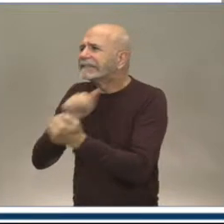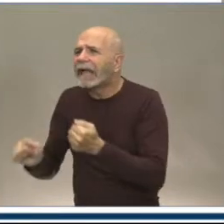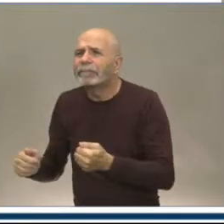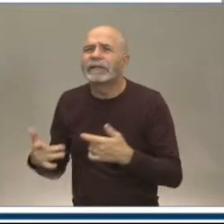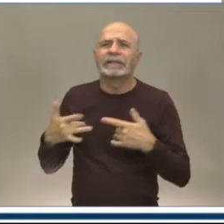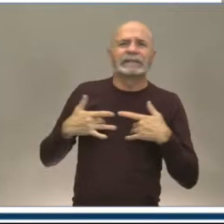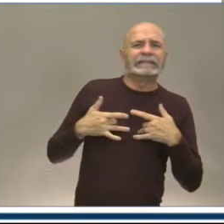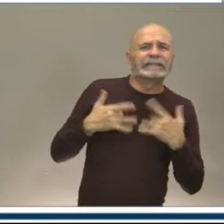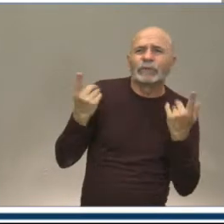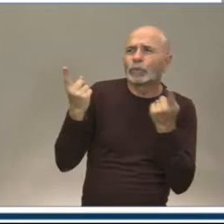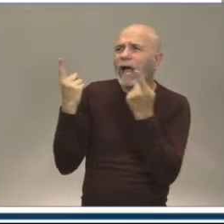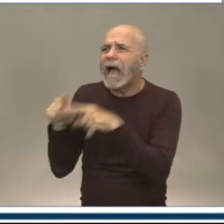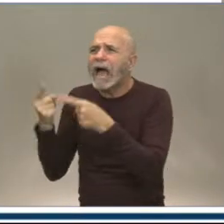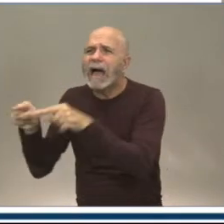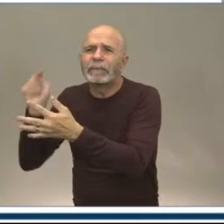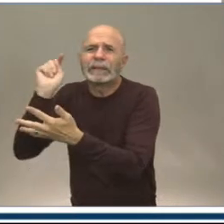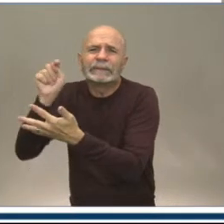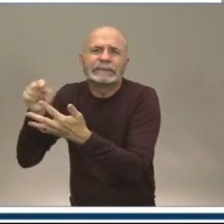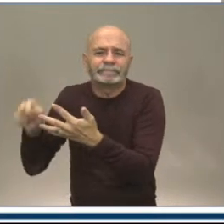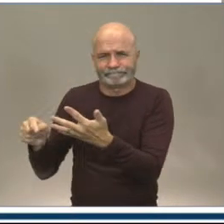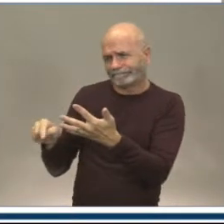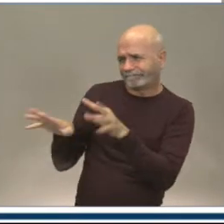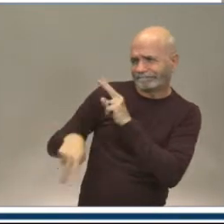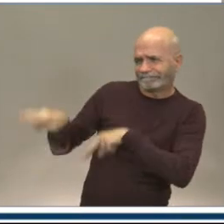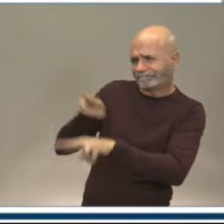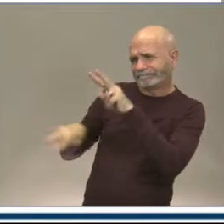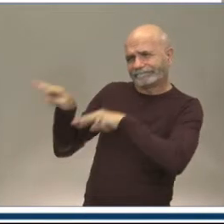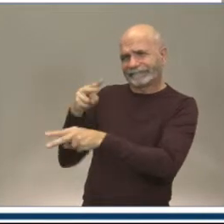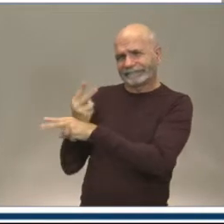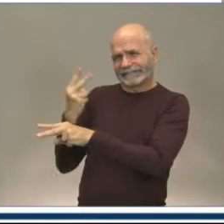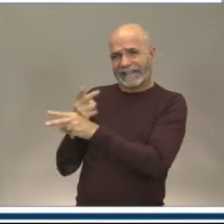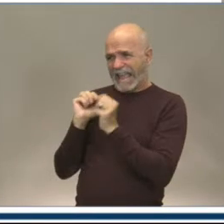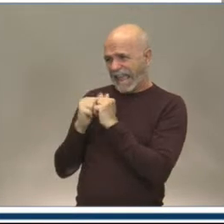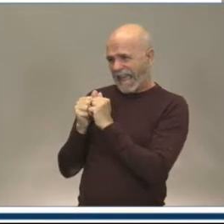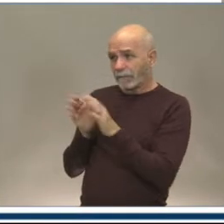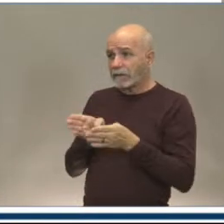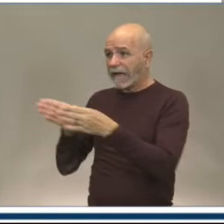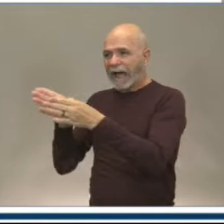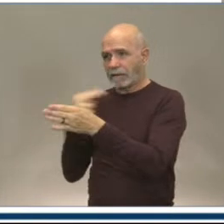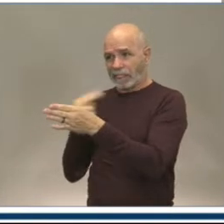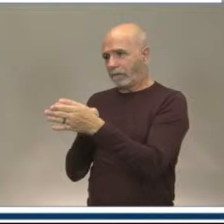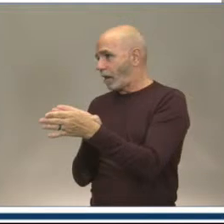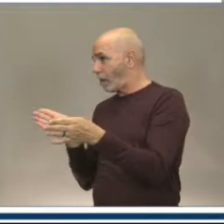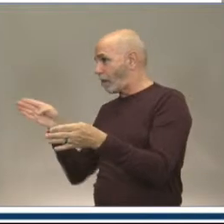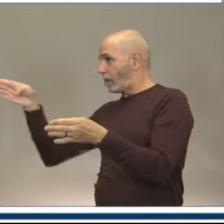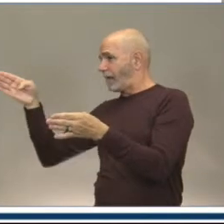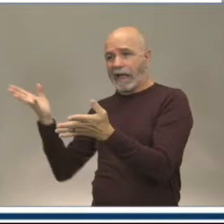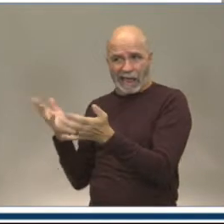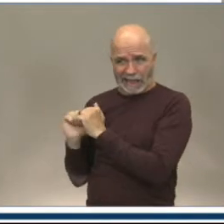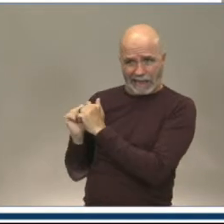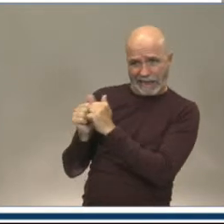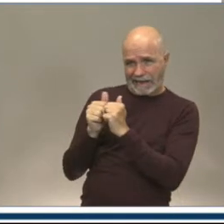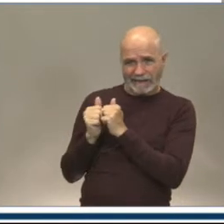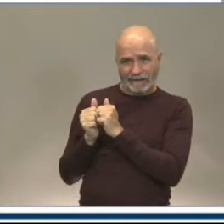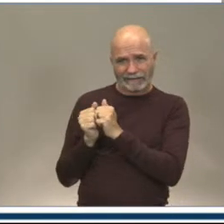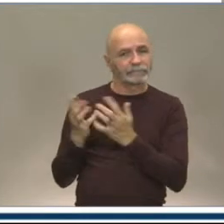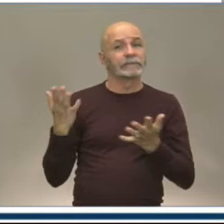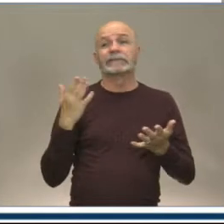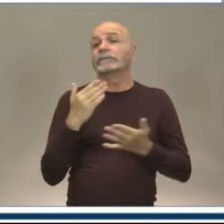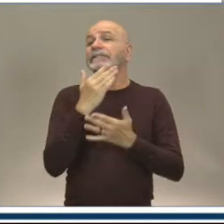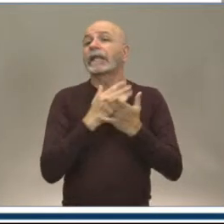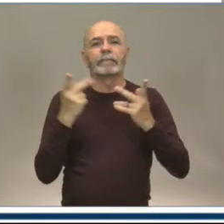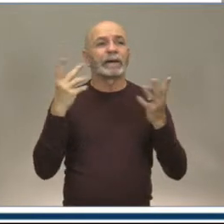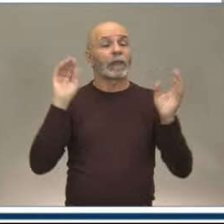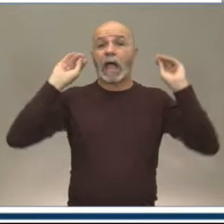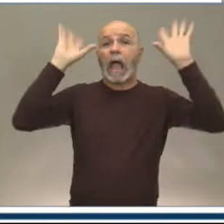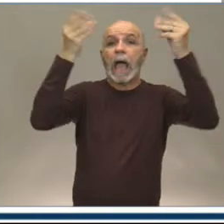to determine the path to restore some of that. We're particularly concerned about some of the, there's people without access to EHS and access to medical